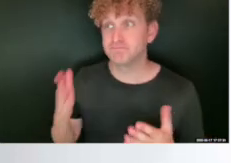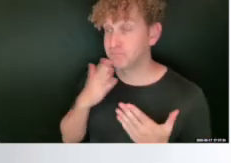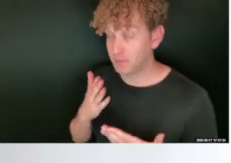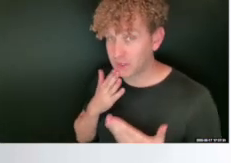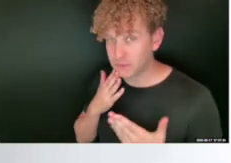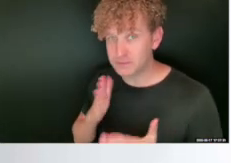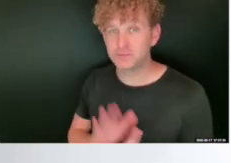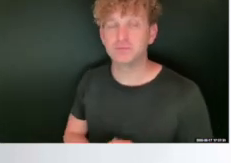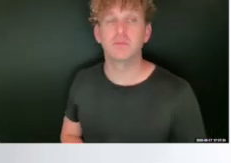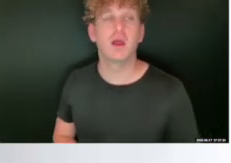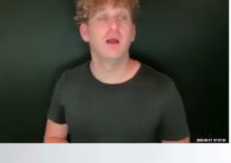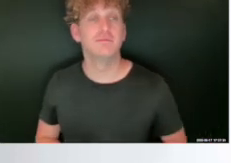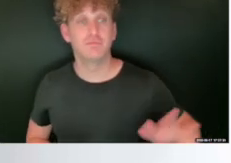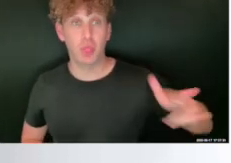2024.